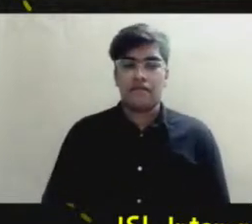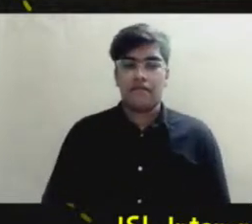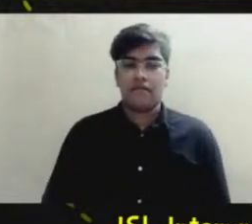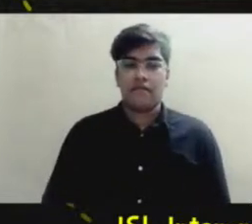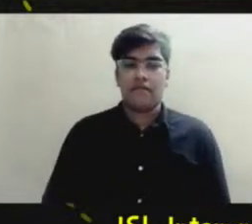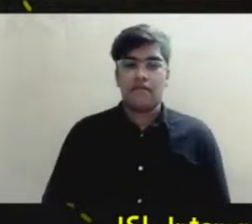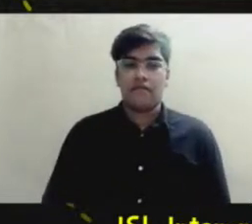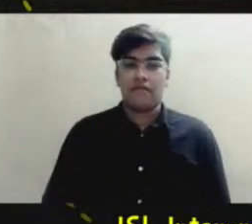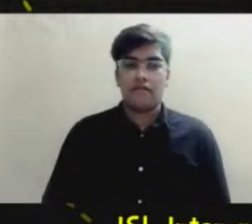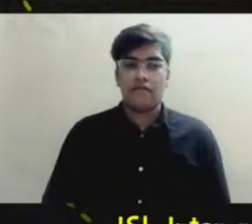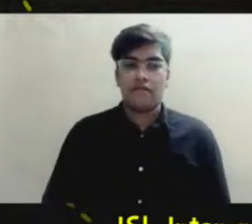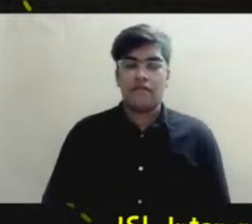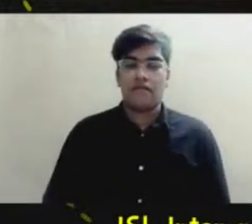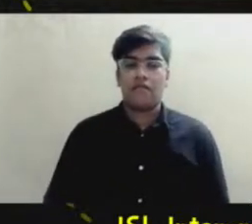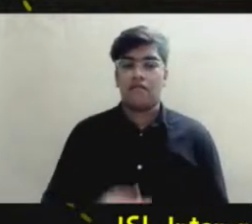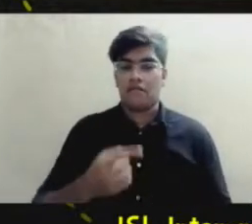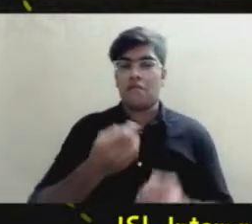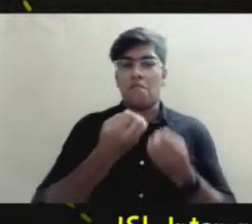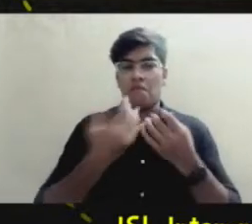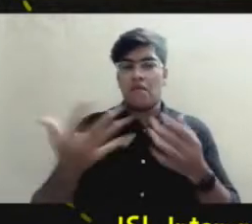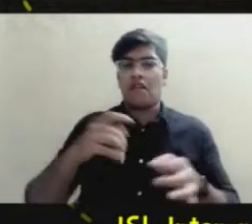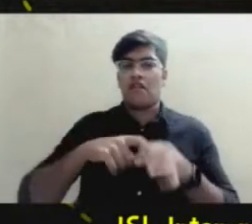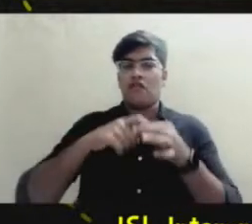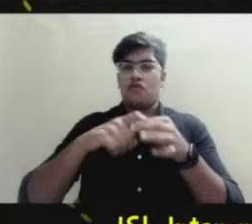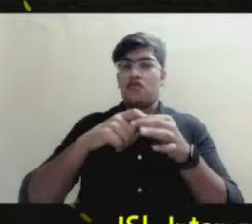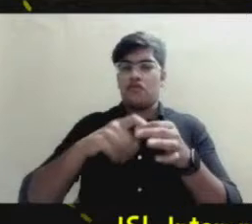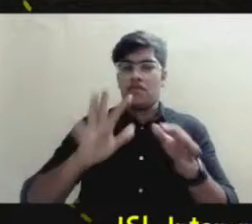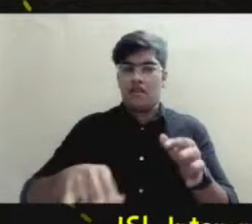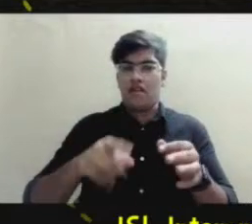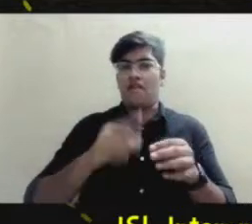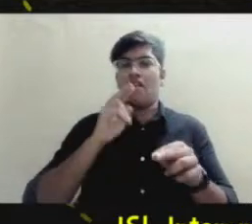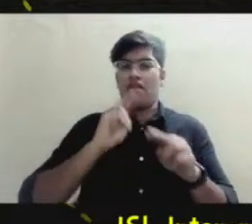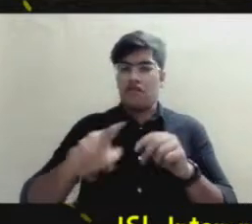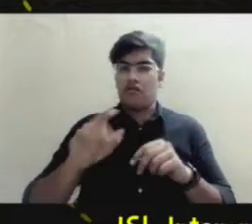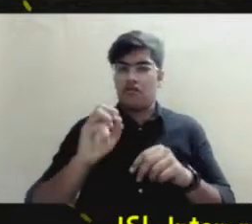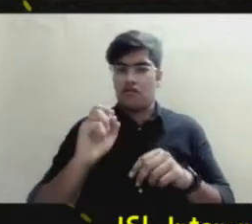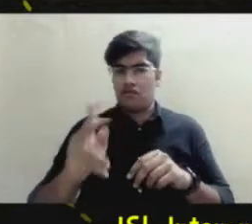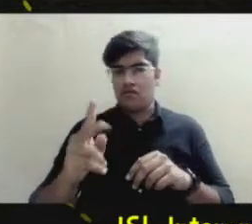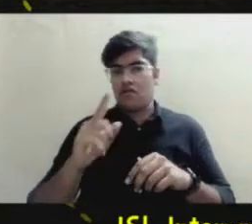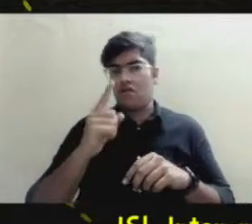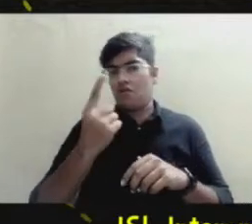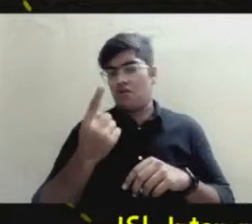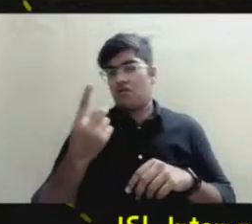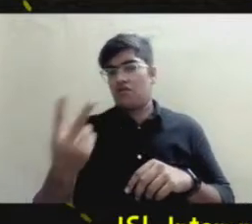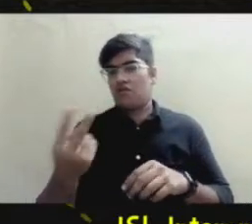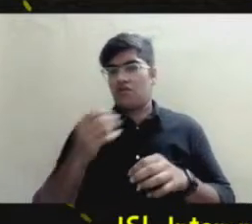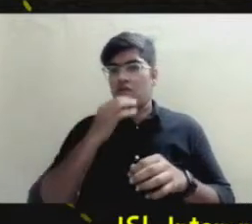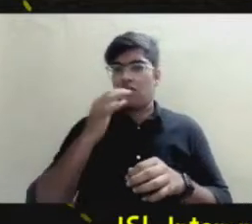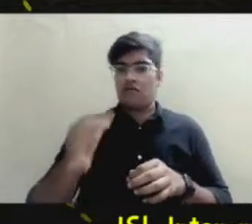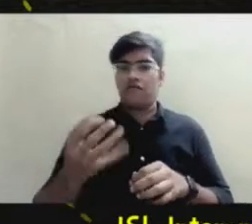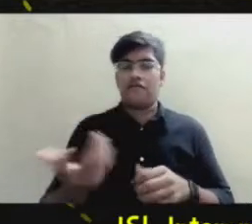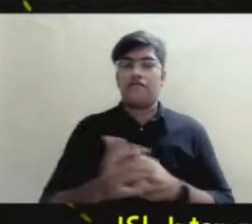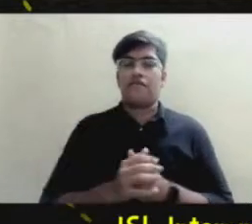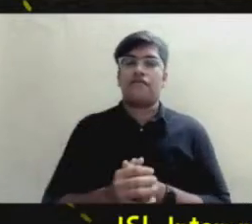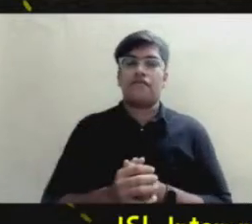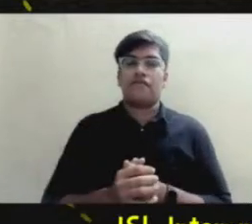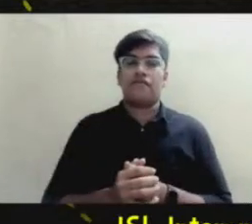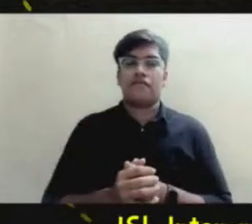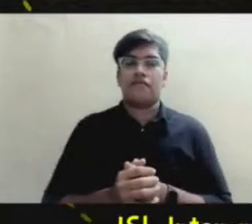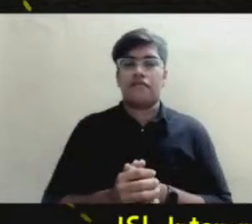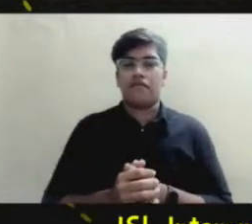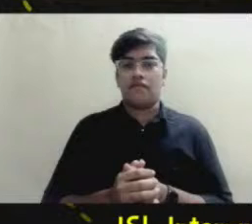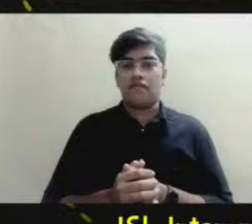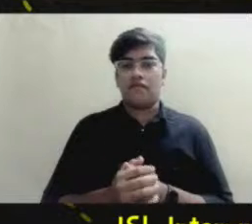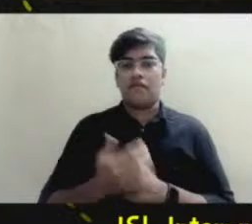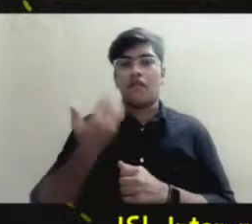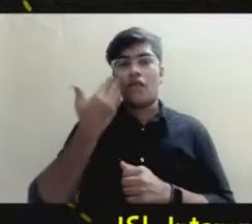Ragini has many questions. I'm going to pick a couple, if that's okay, Ragini. Which, when you do you